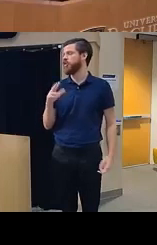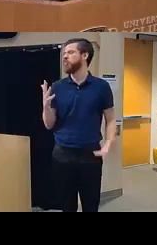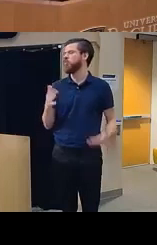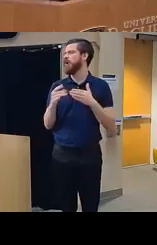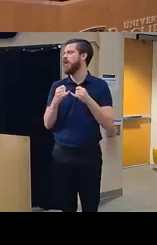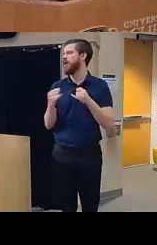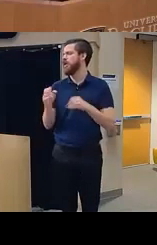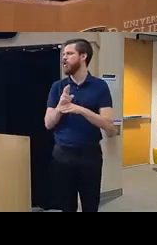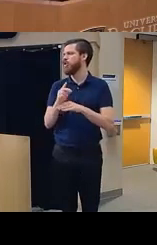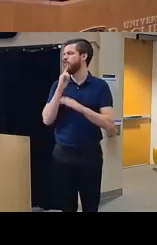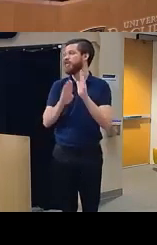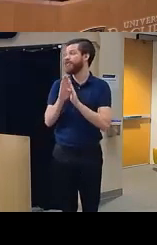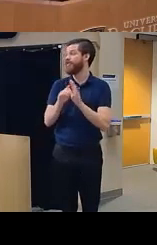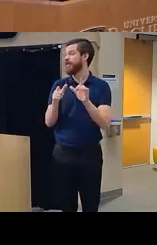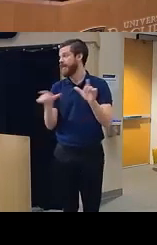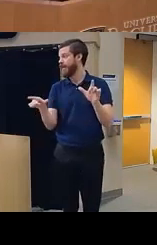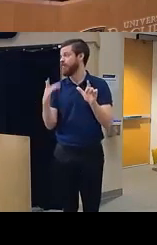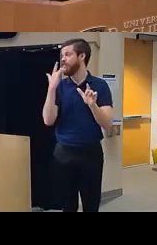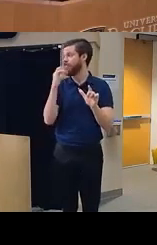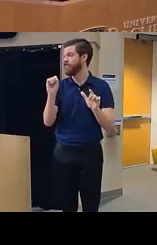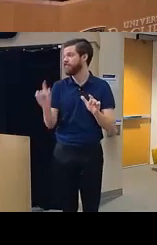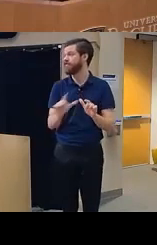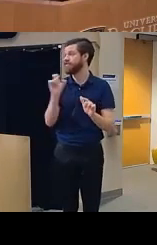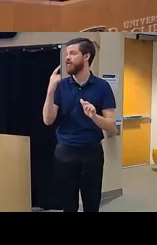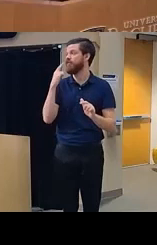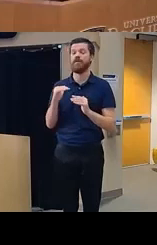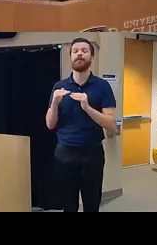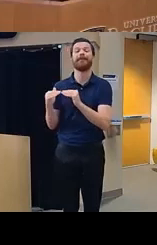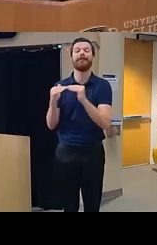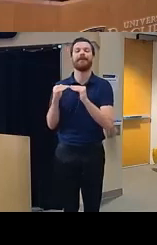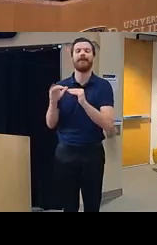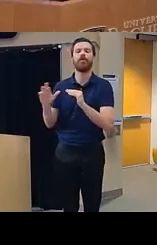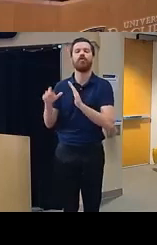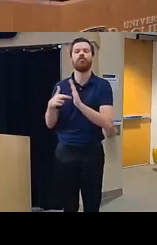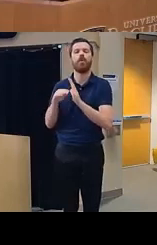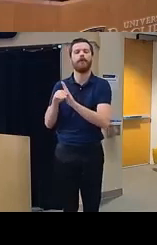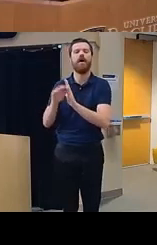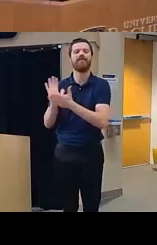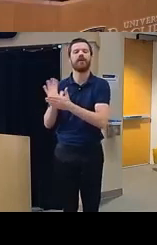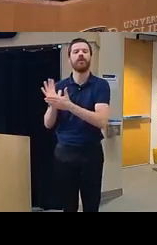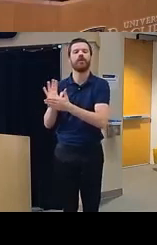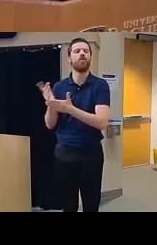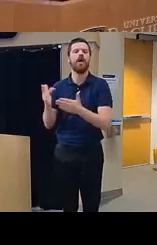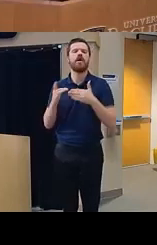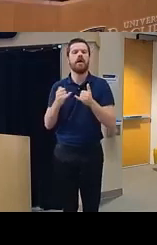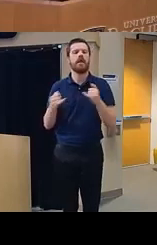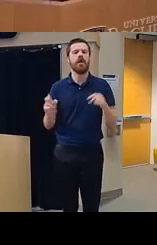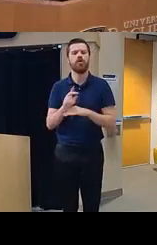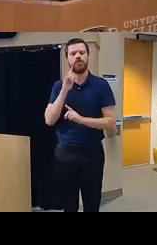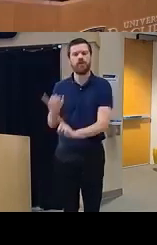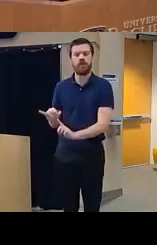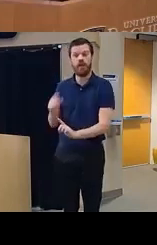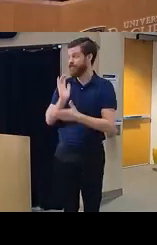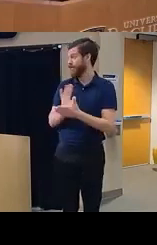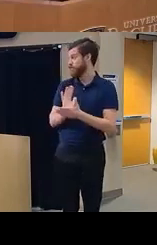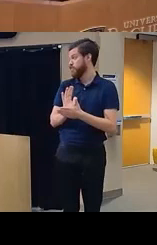did you use for developing language and presentation style for the peer role model in the videos? Oh, for